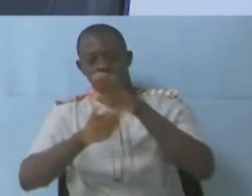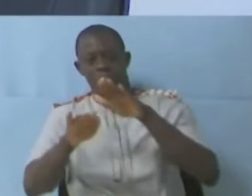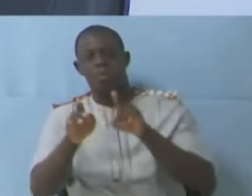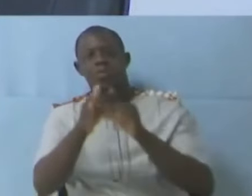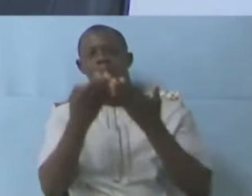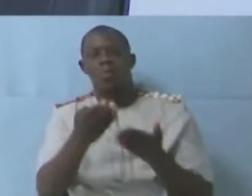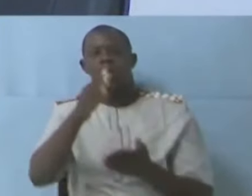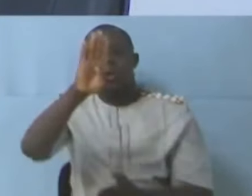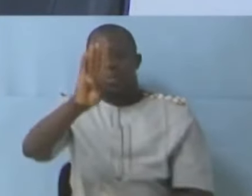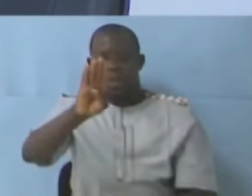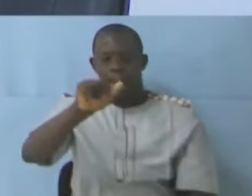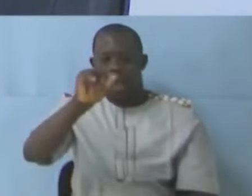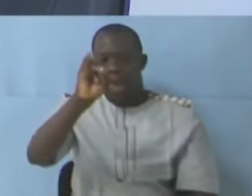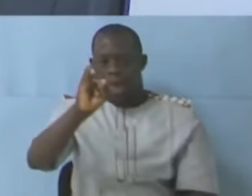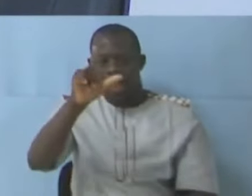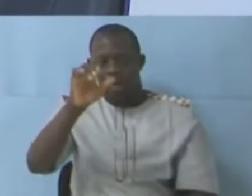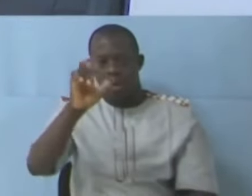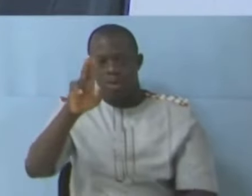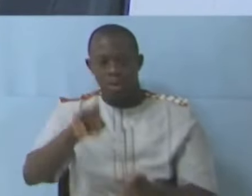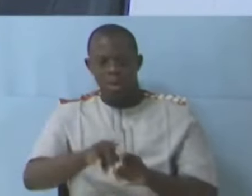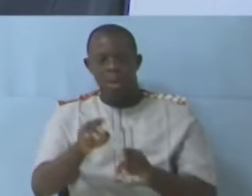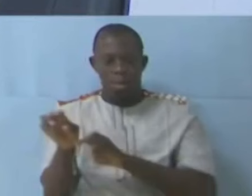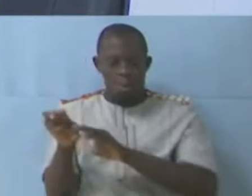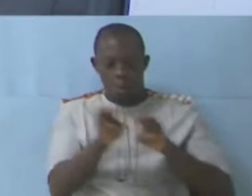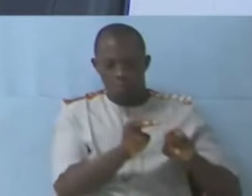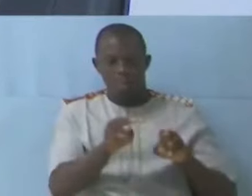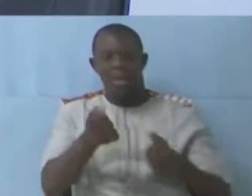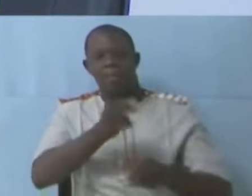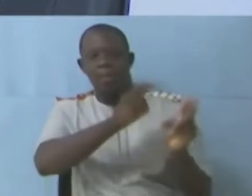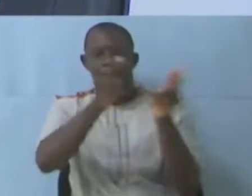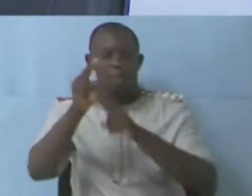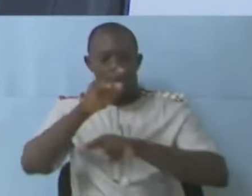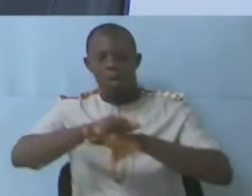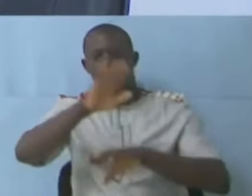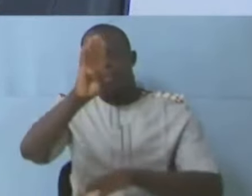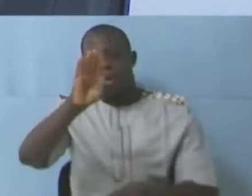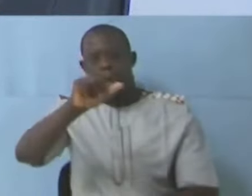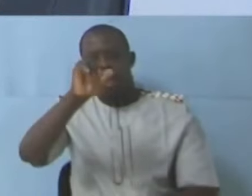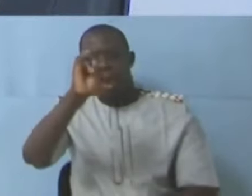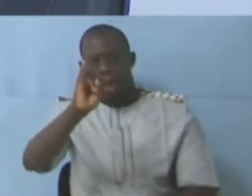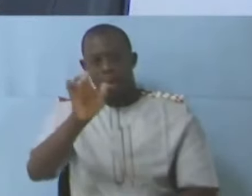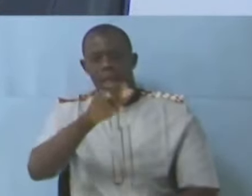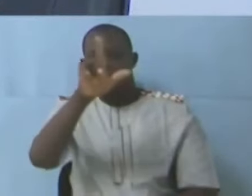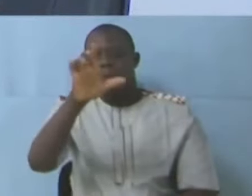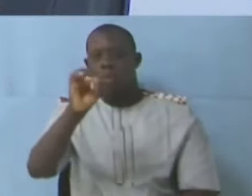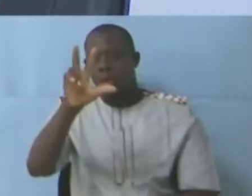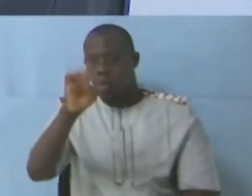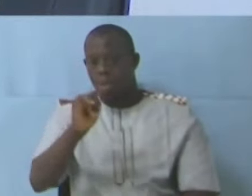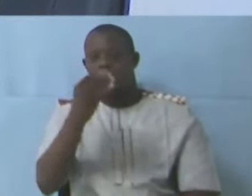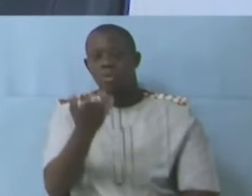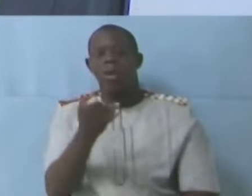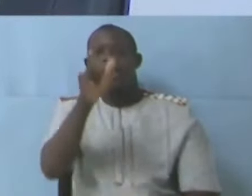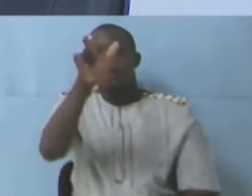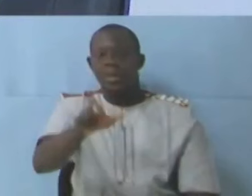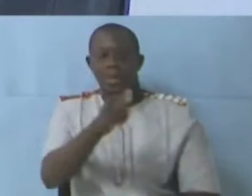ñu door tam fire Bailo. When Bailo moved they start firing on Bailo. So Bailo dem. Bailo left.